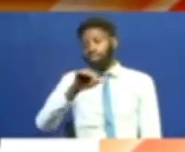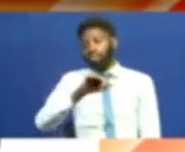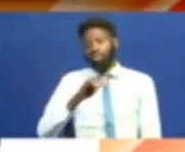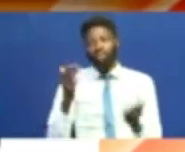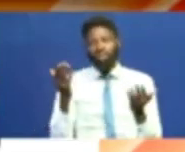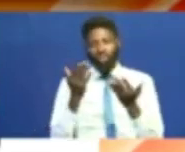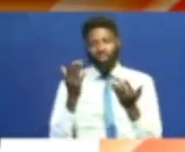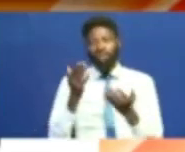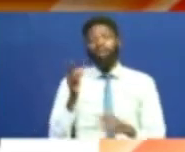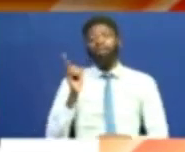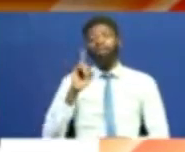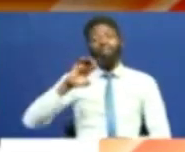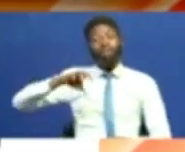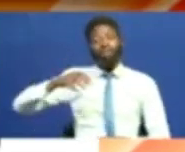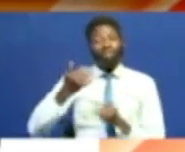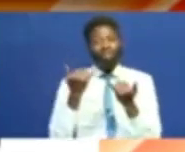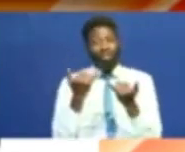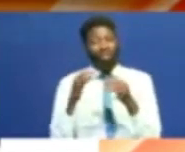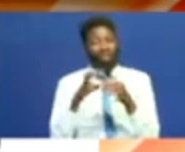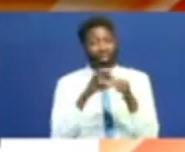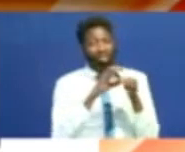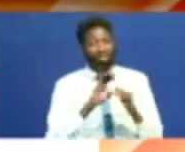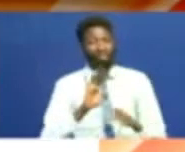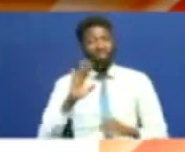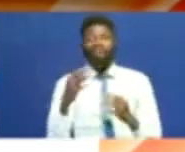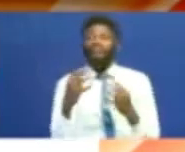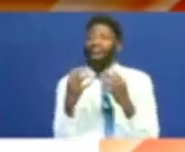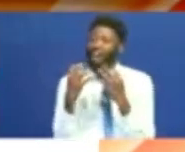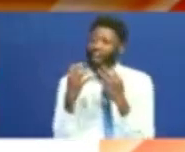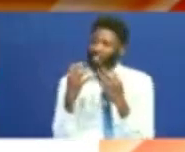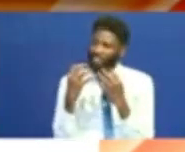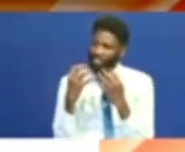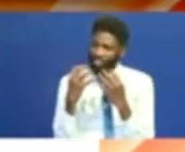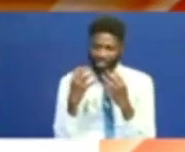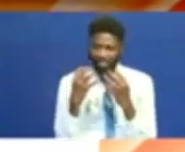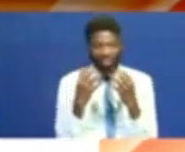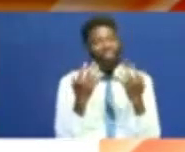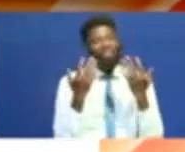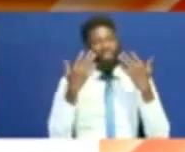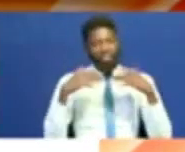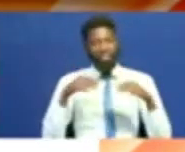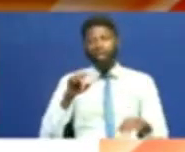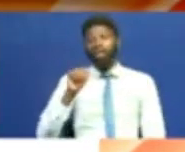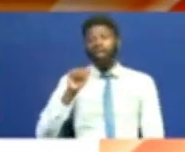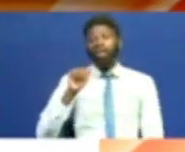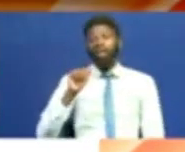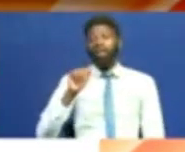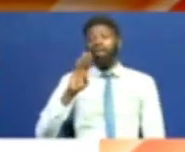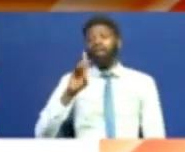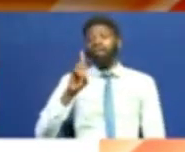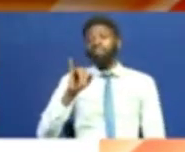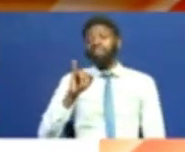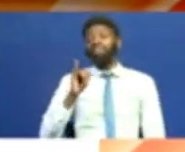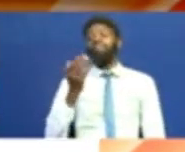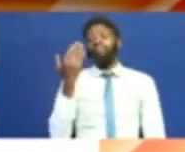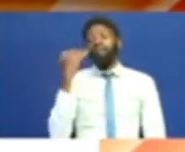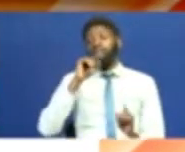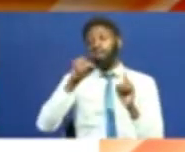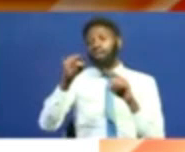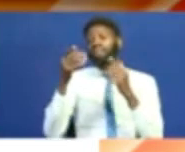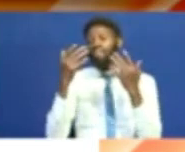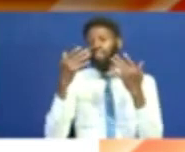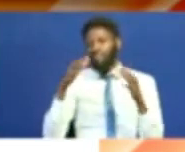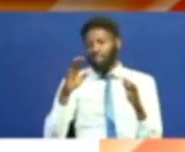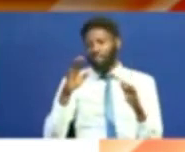Kenya Coalition just had a press briefing, and Abdi attended the event. Abdi, good afternoon.